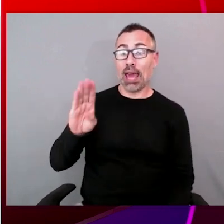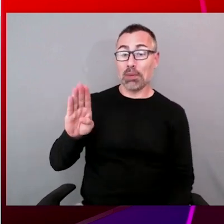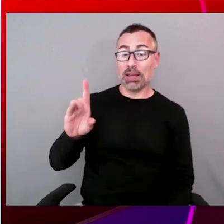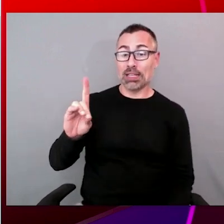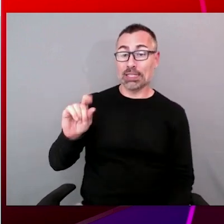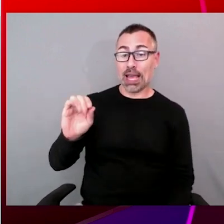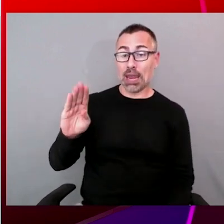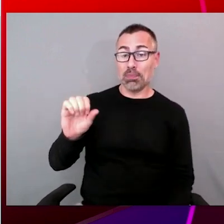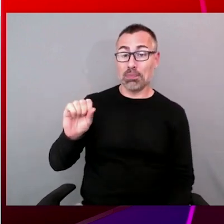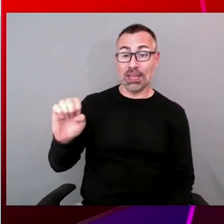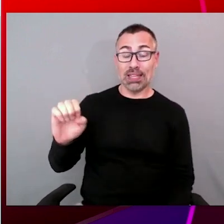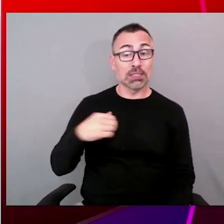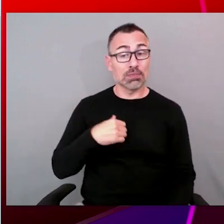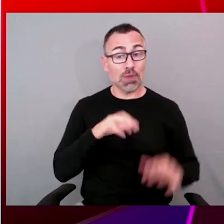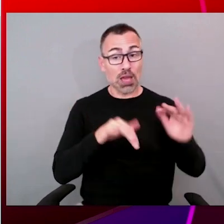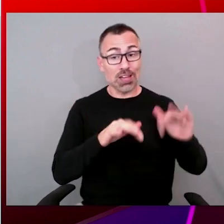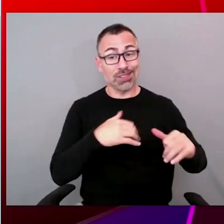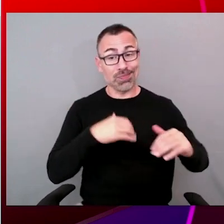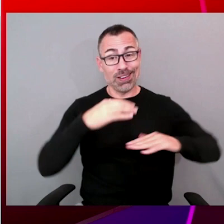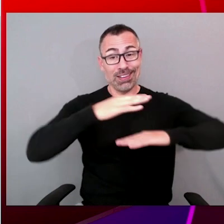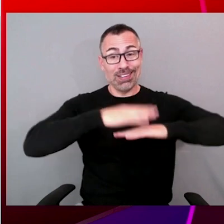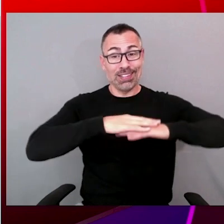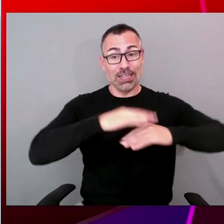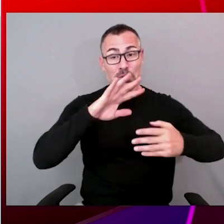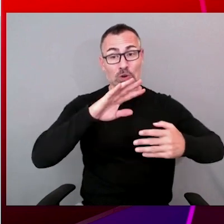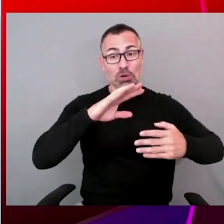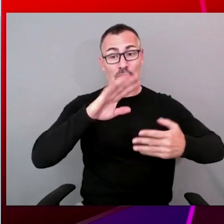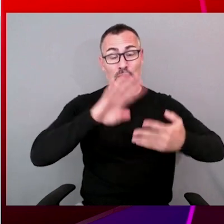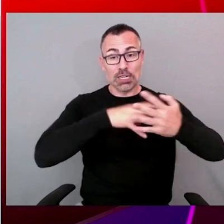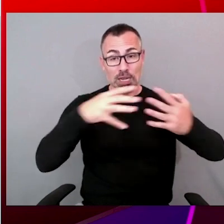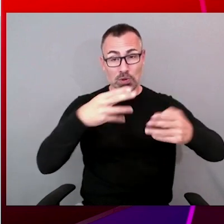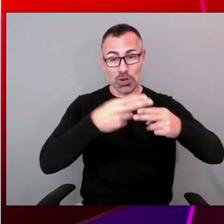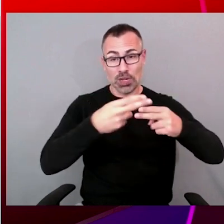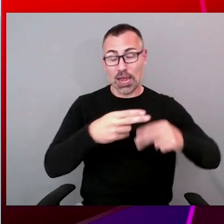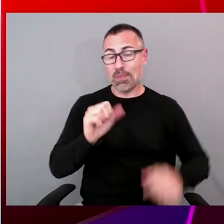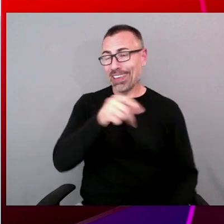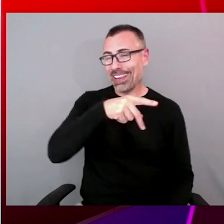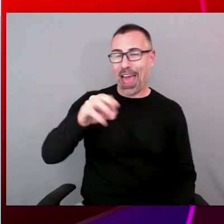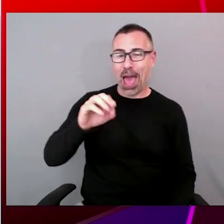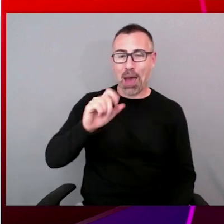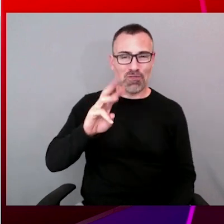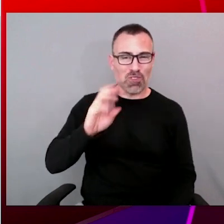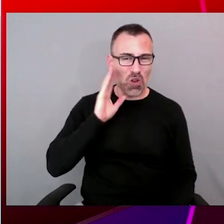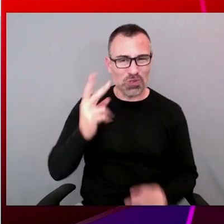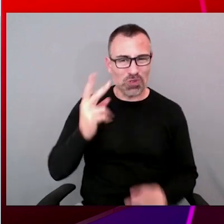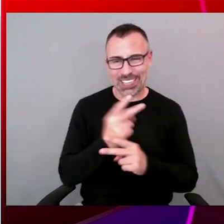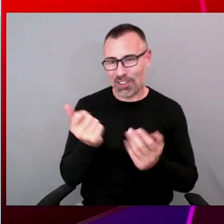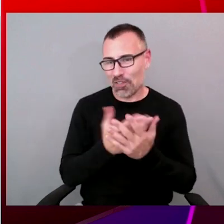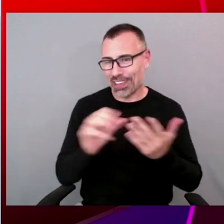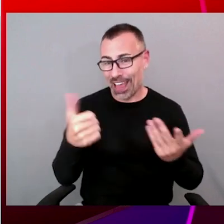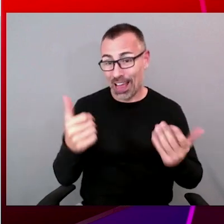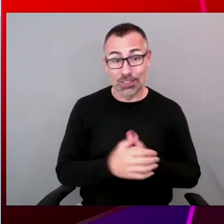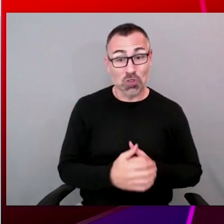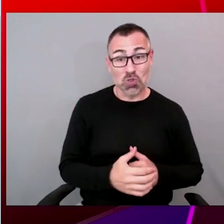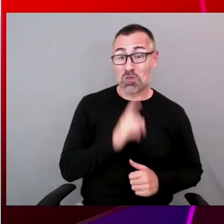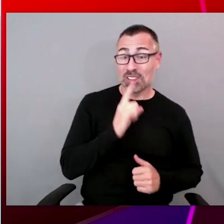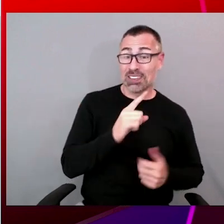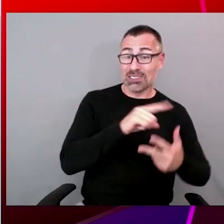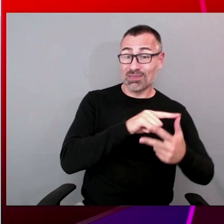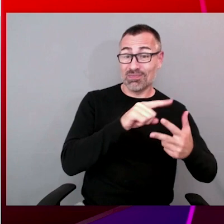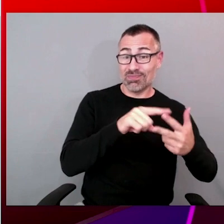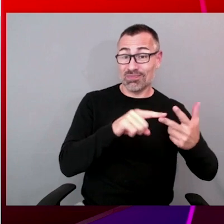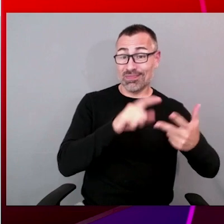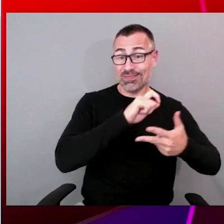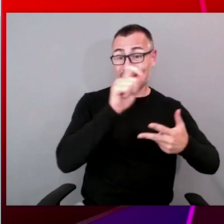name, and AppFlow takes care of the rest. So it's literally those 3 steps. And what we will do is basically, since we have